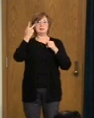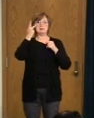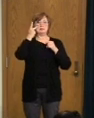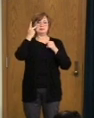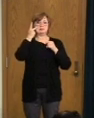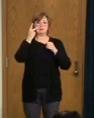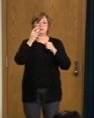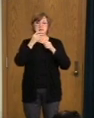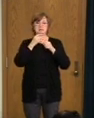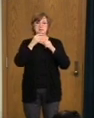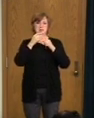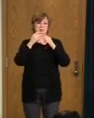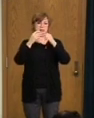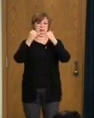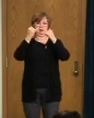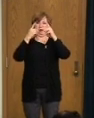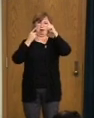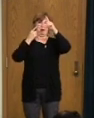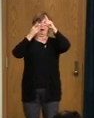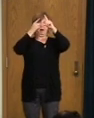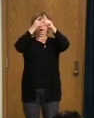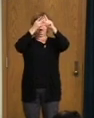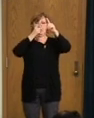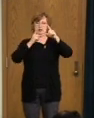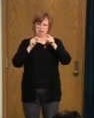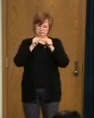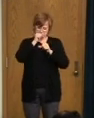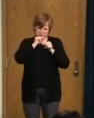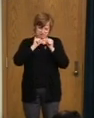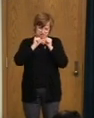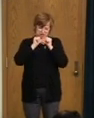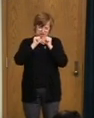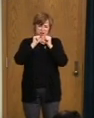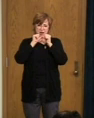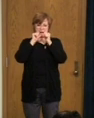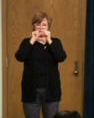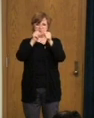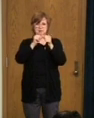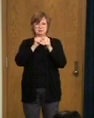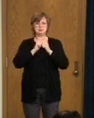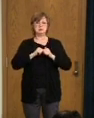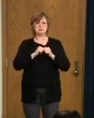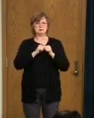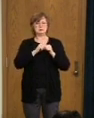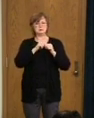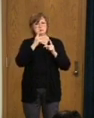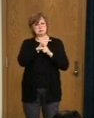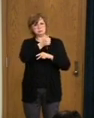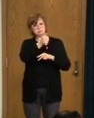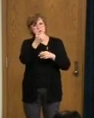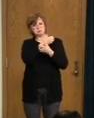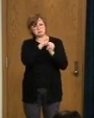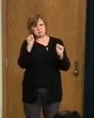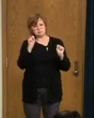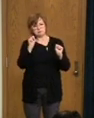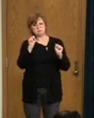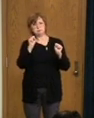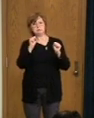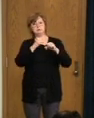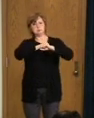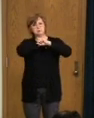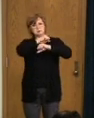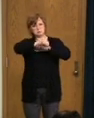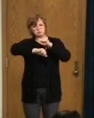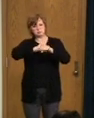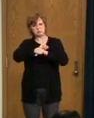safe, let's keep protecting ourselves, and let's keep protecting those around us. And we will all reach this finish line